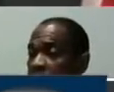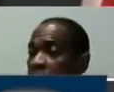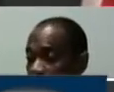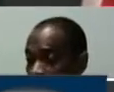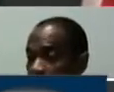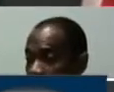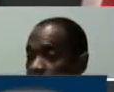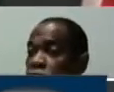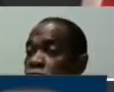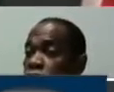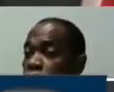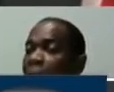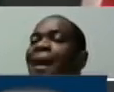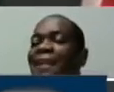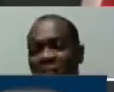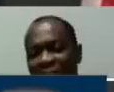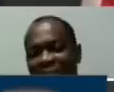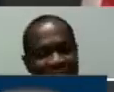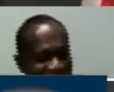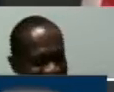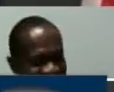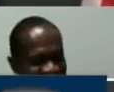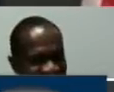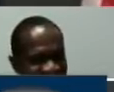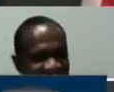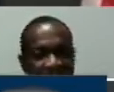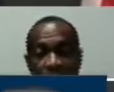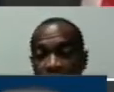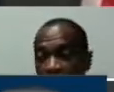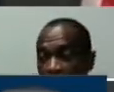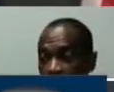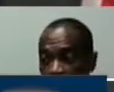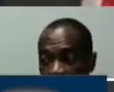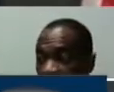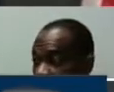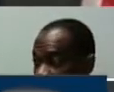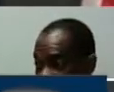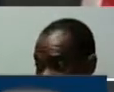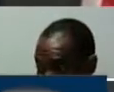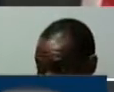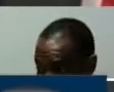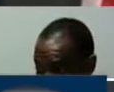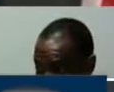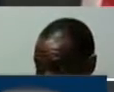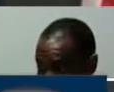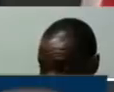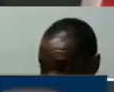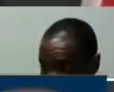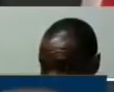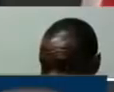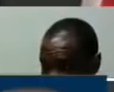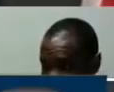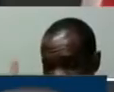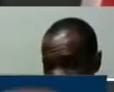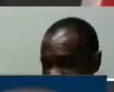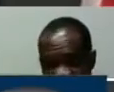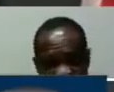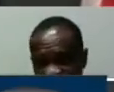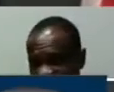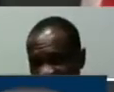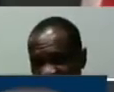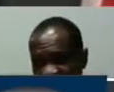And of course, we have had the booster program because we are guided by the science which